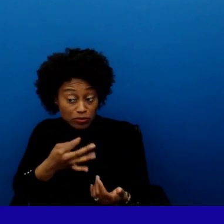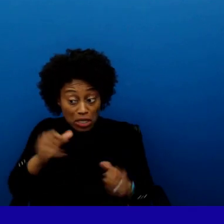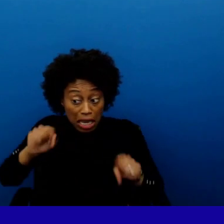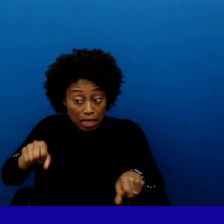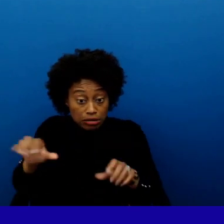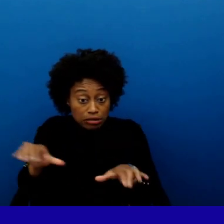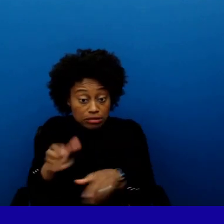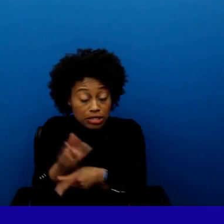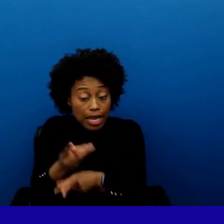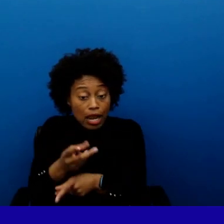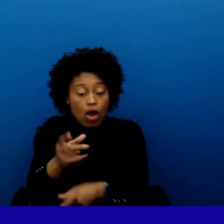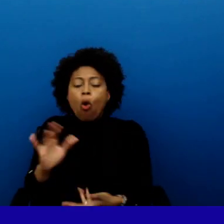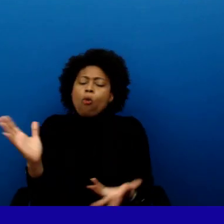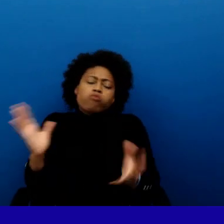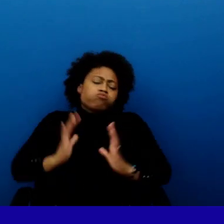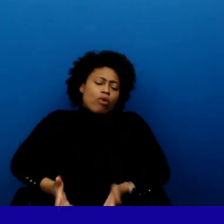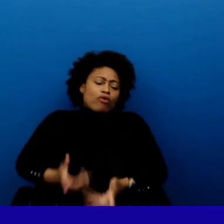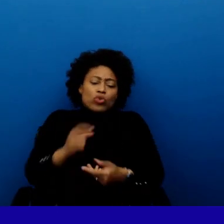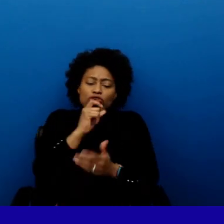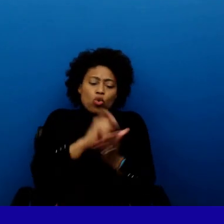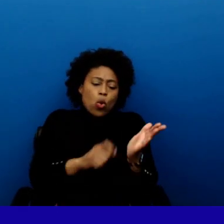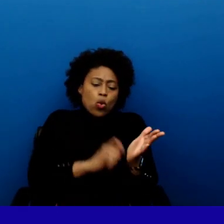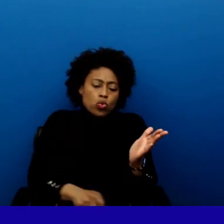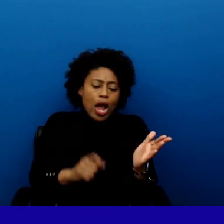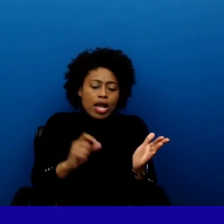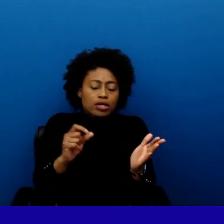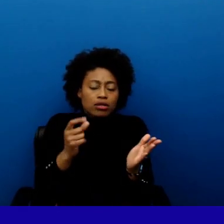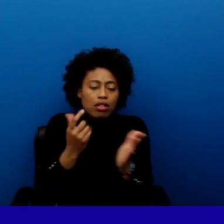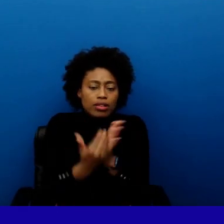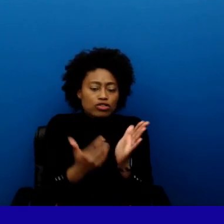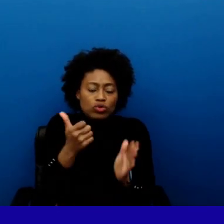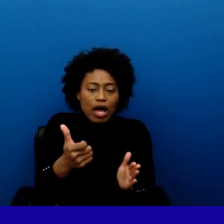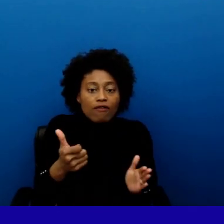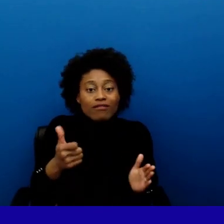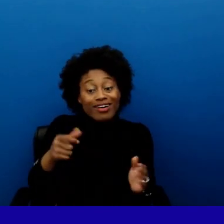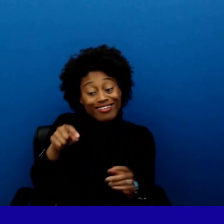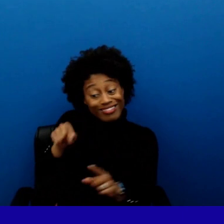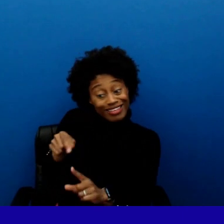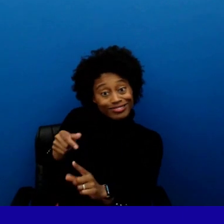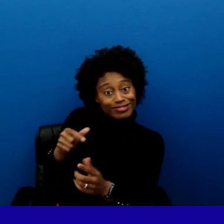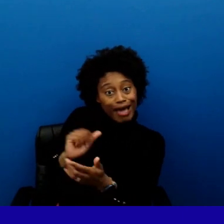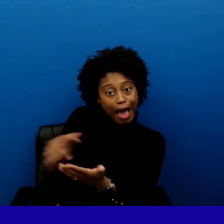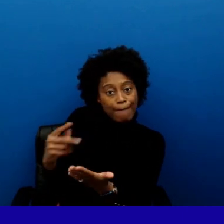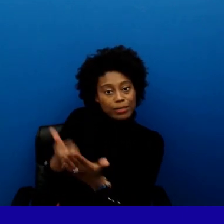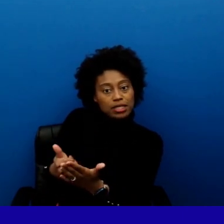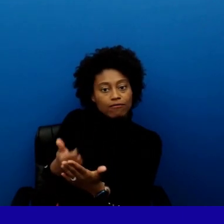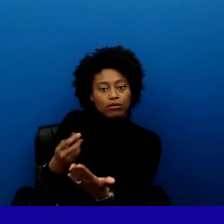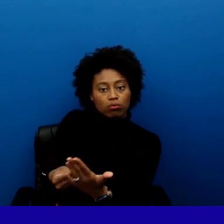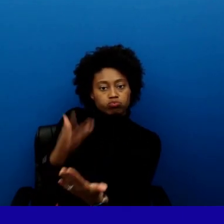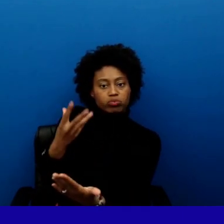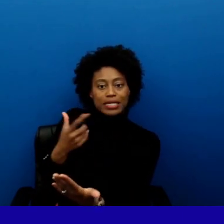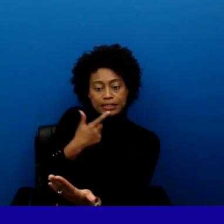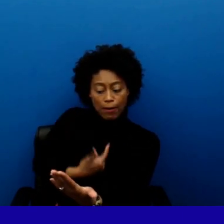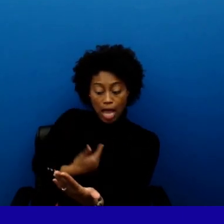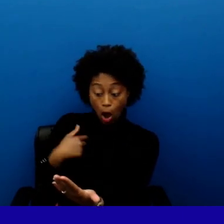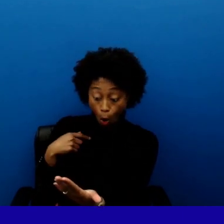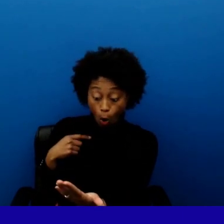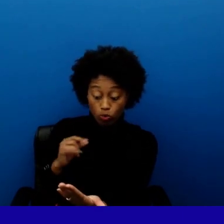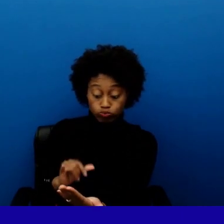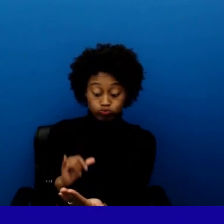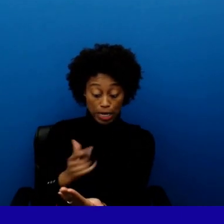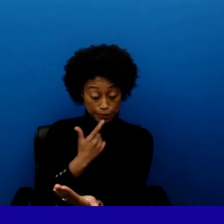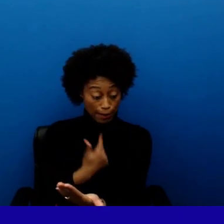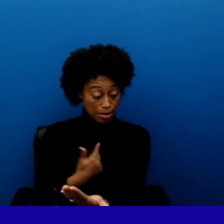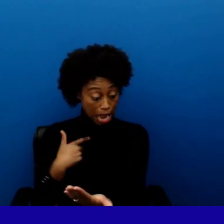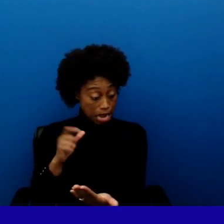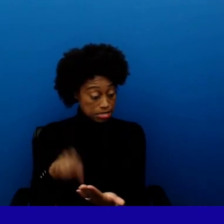that, then it's also one of those things where you don't even have to write out shopping lists. It will do it automatically for you. So when you go to the store, you just look at it and like,